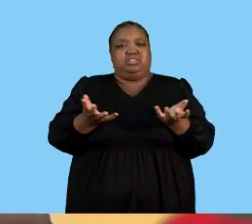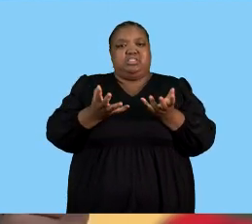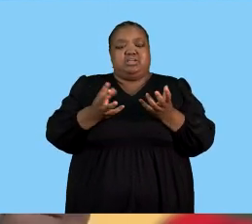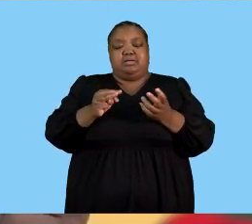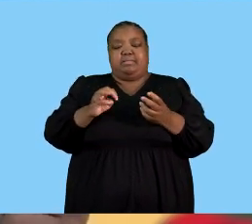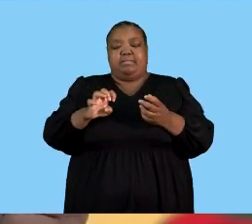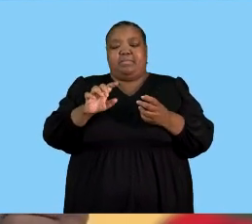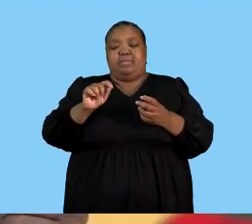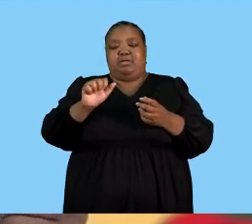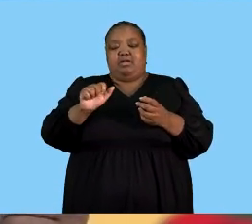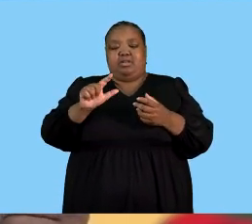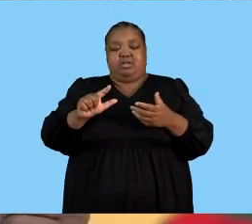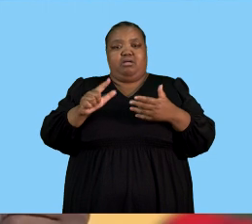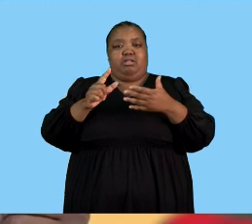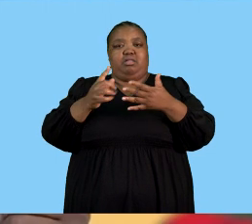as per the periodic table.